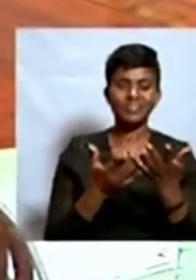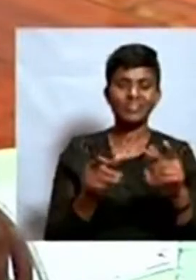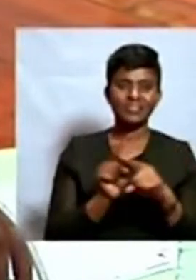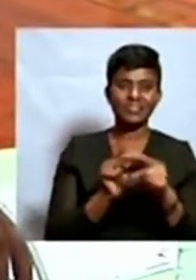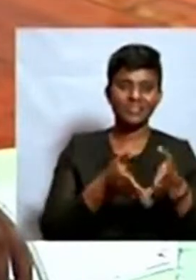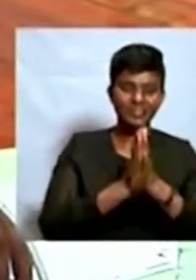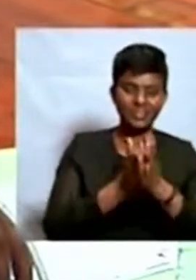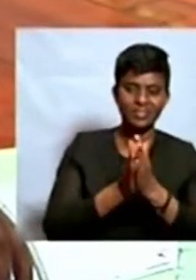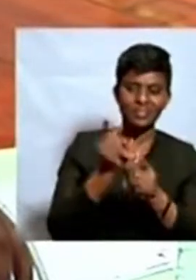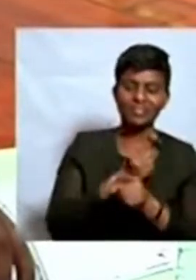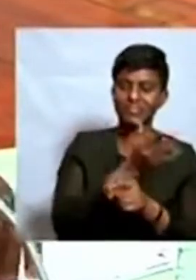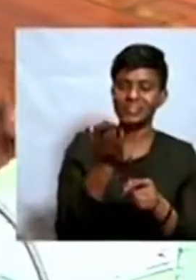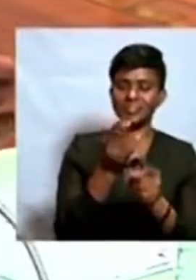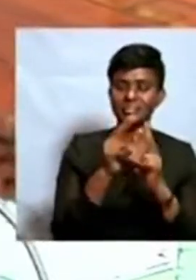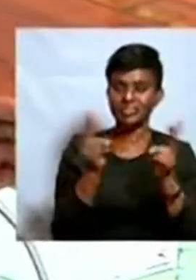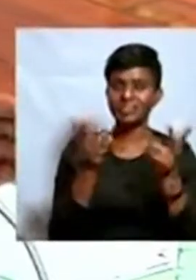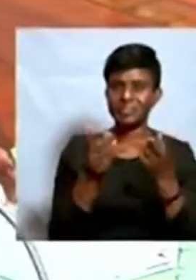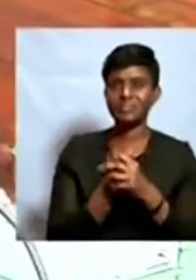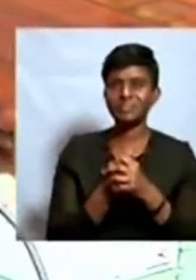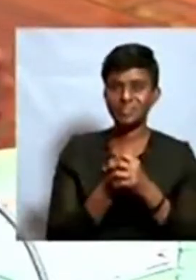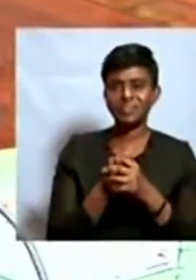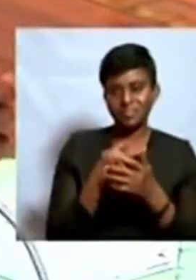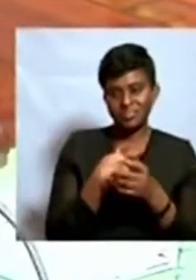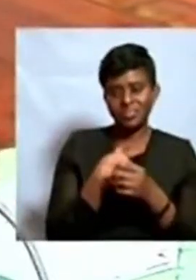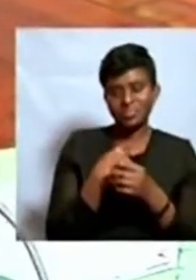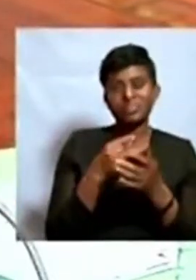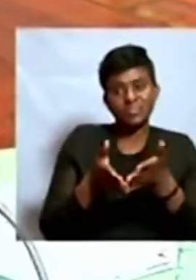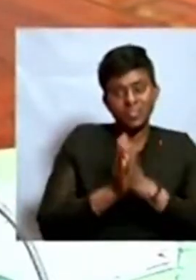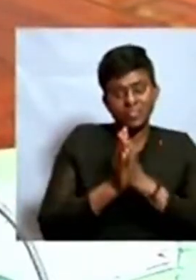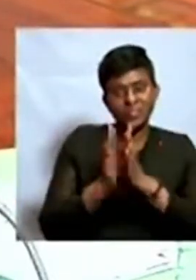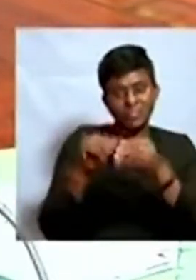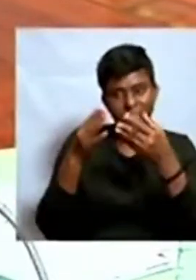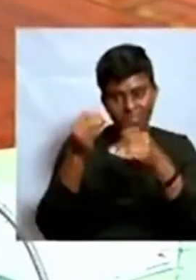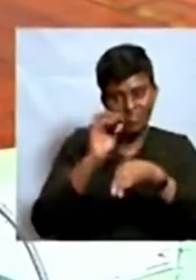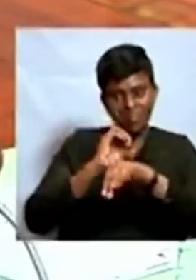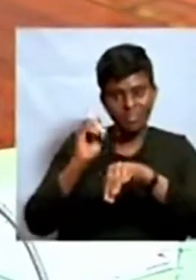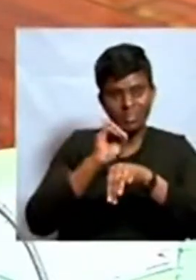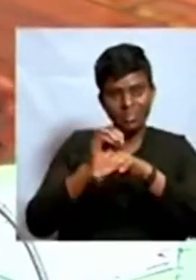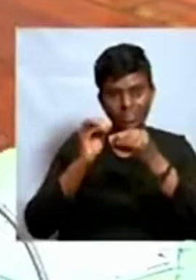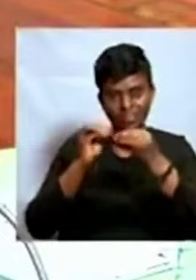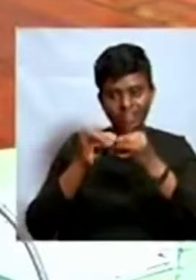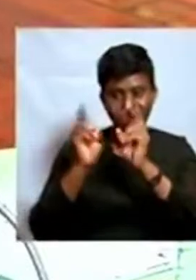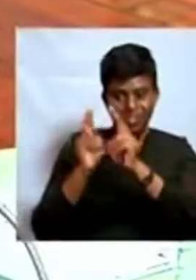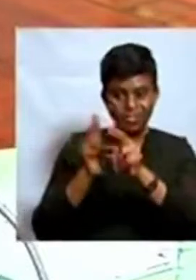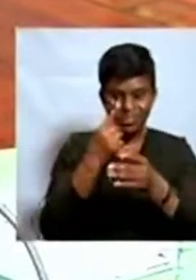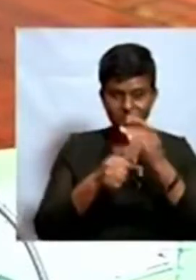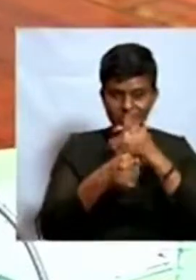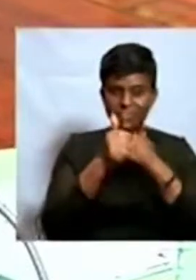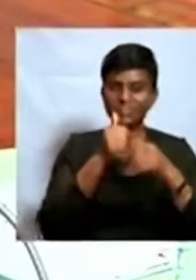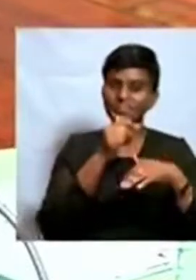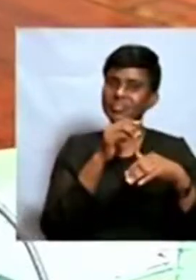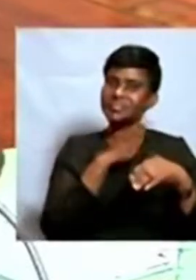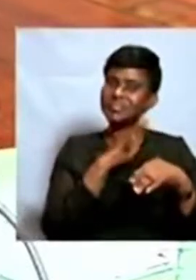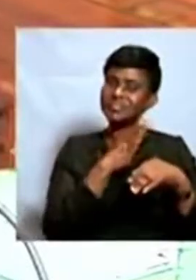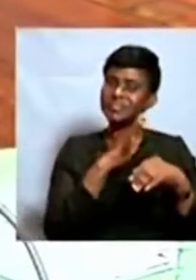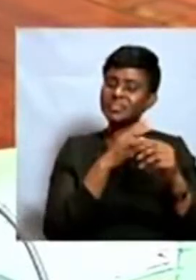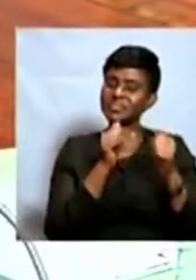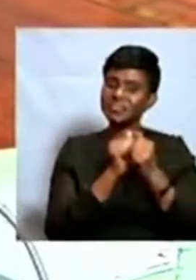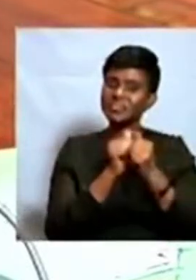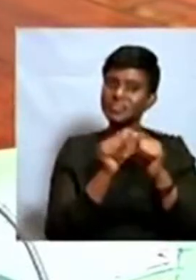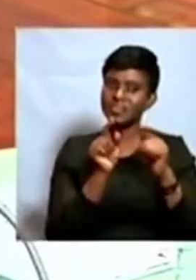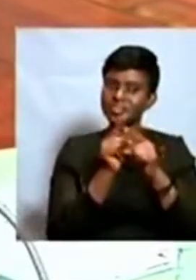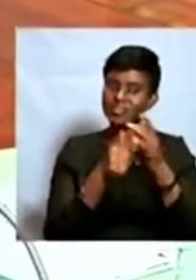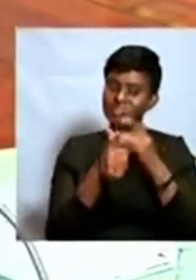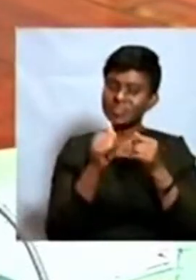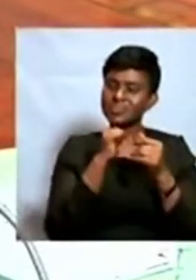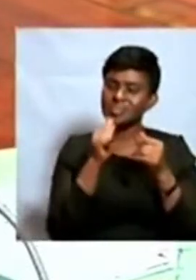inquire from them. So I insist we give them an opportunity to respond to what they are comfortable with, and what